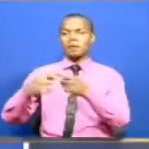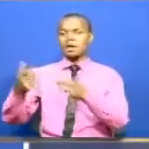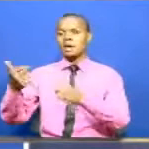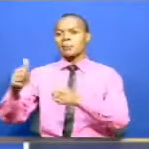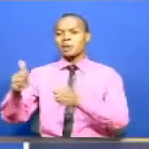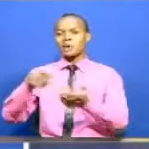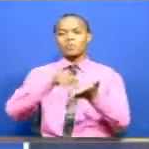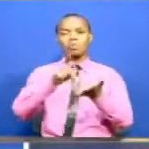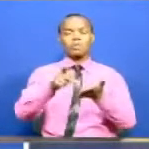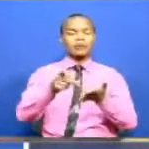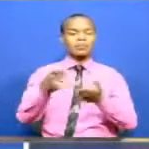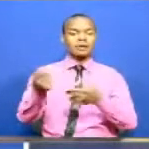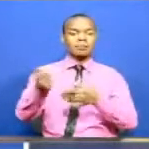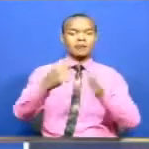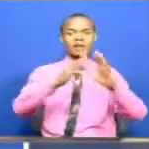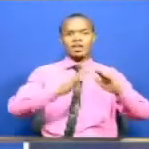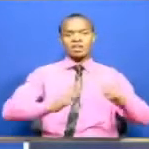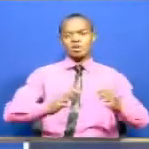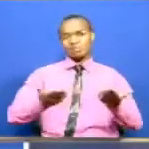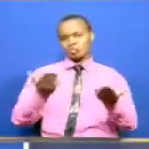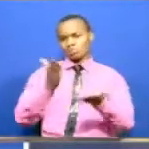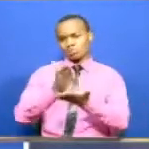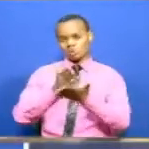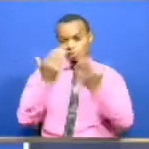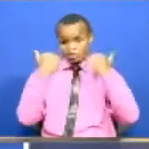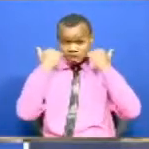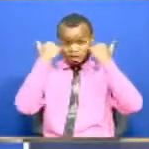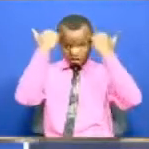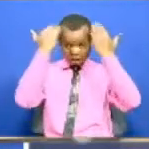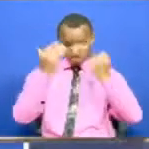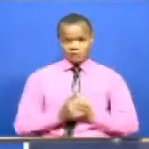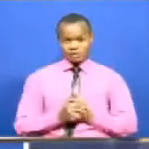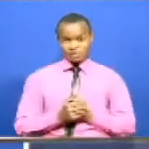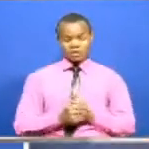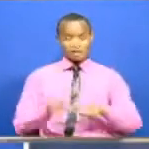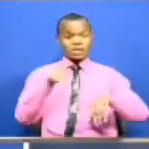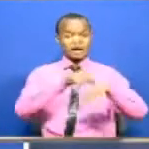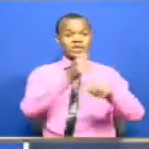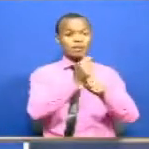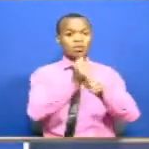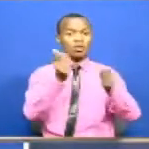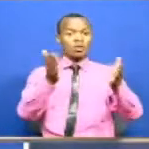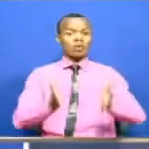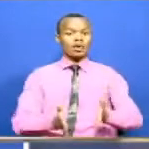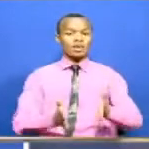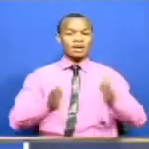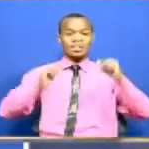Ninyi mnatupatia stress bwana. Hawa wafanyakazi wakigoma, wewe unataka niende niwaambie nini?